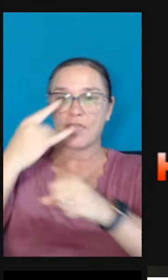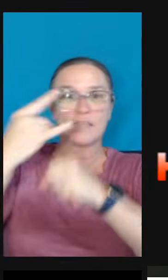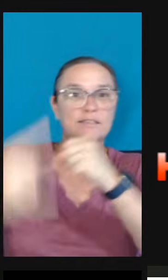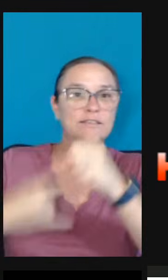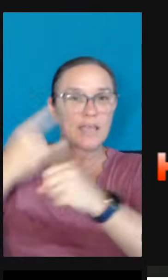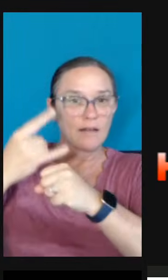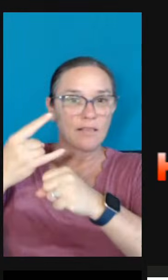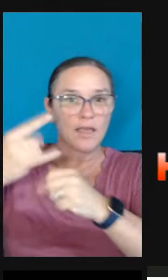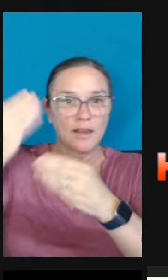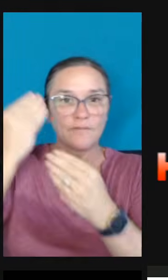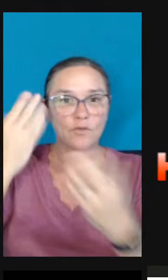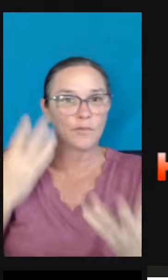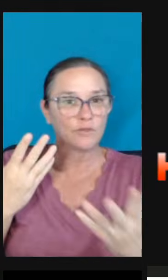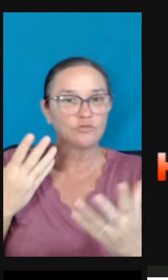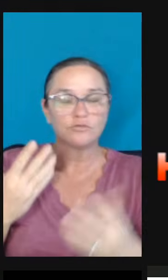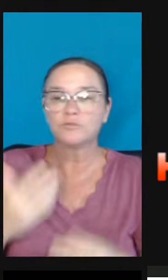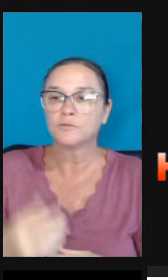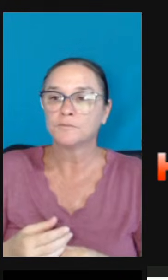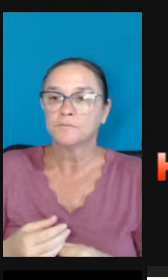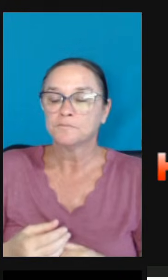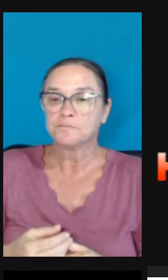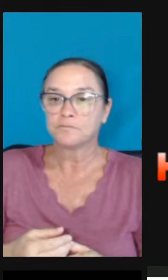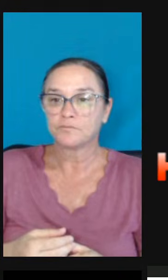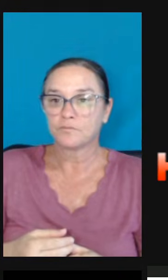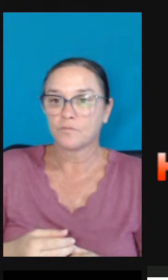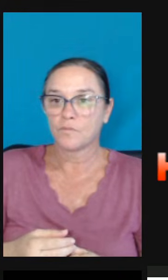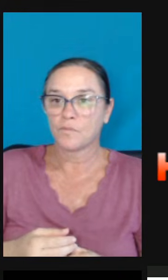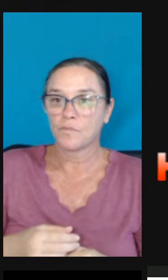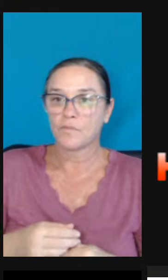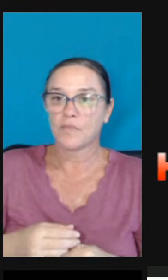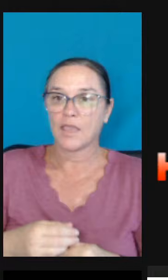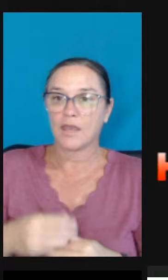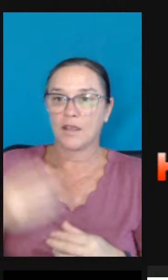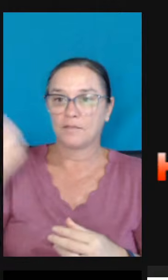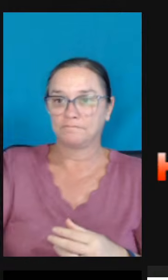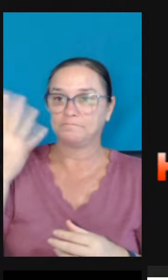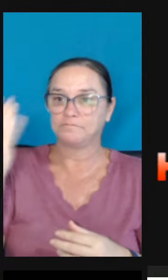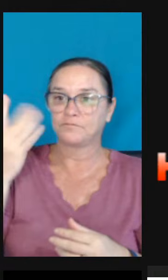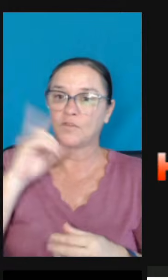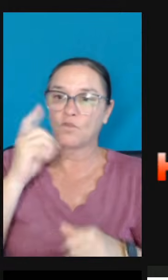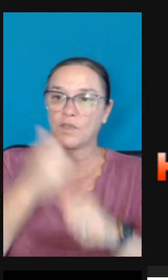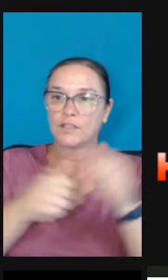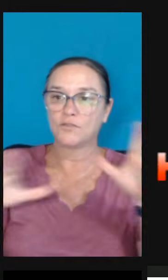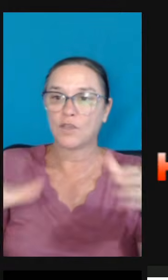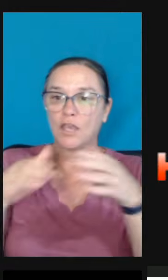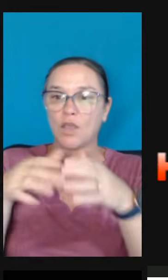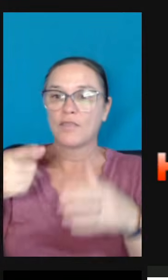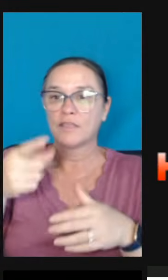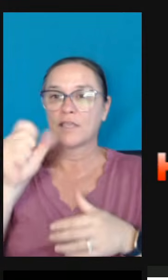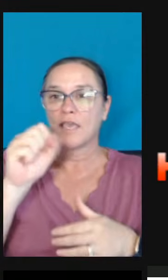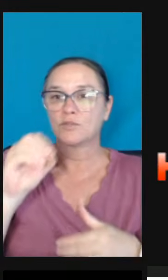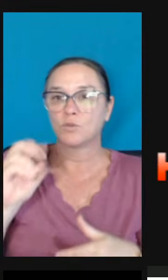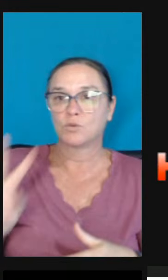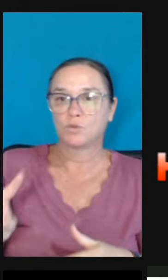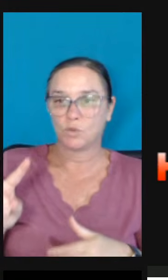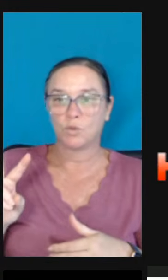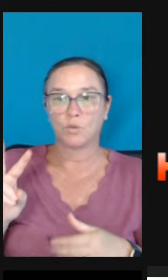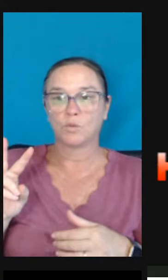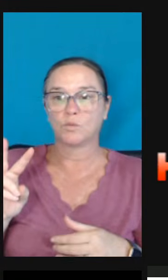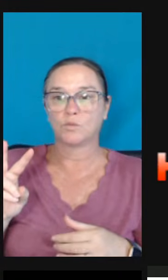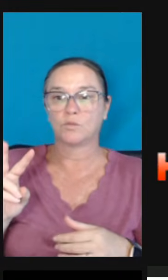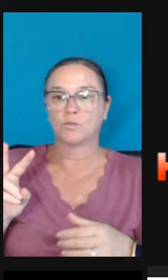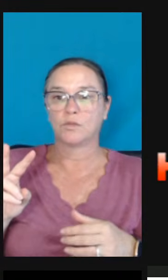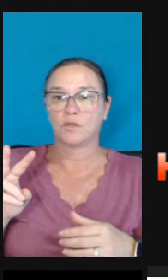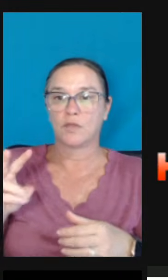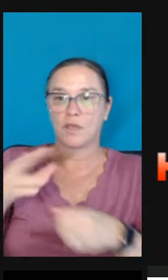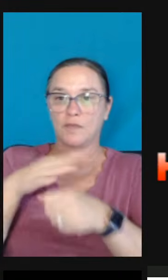it to us to examine for each volcano. So here is satellite captures of SO2 emissions over Kīlauea. And